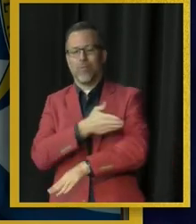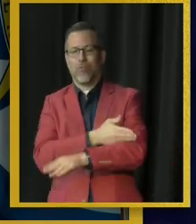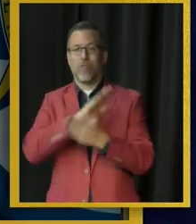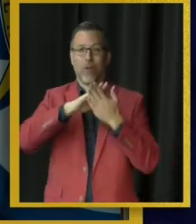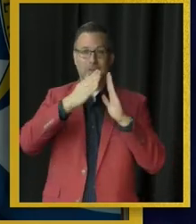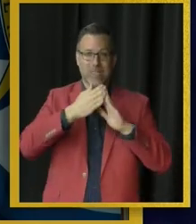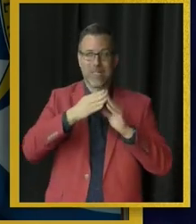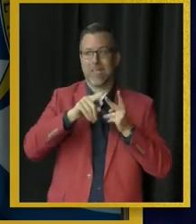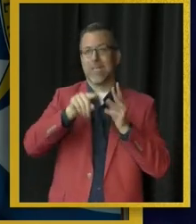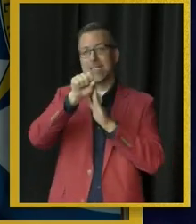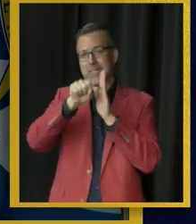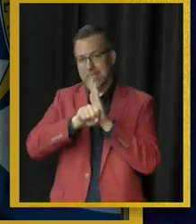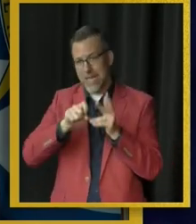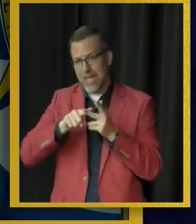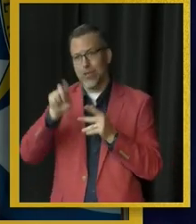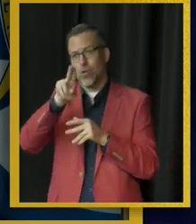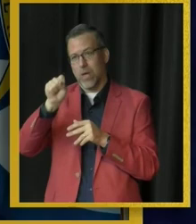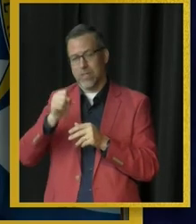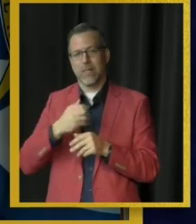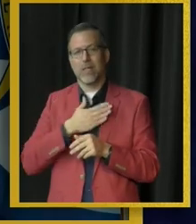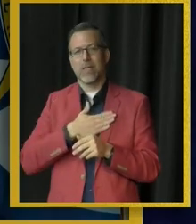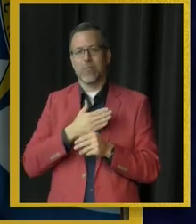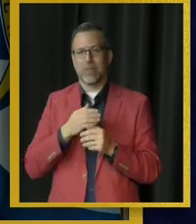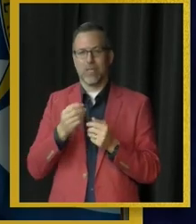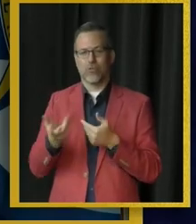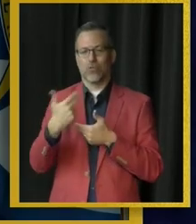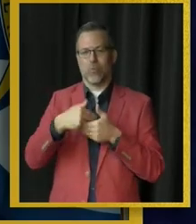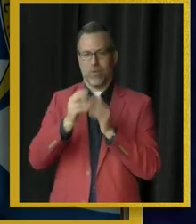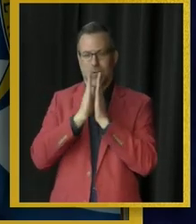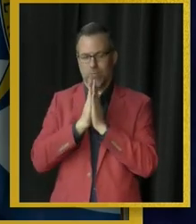invite you to join me in this moment of invocation.